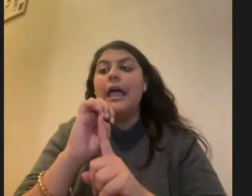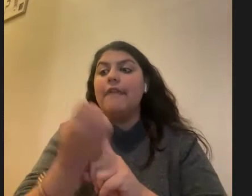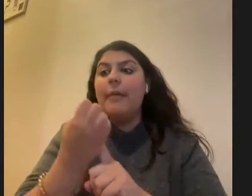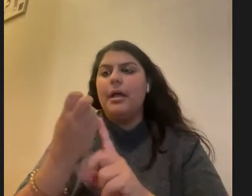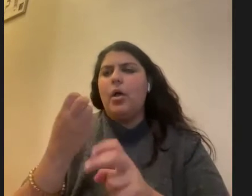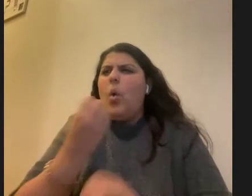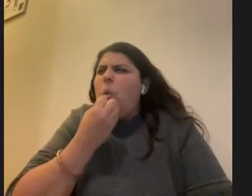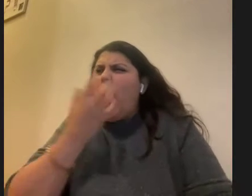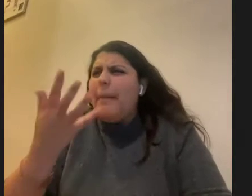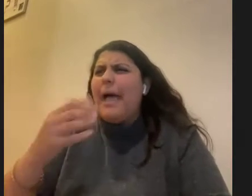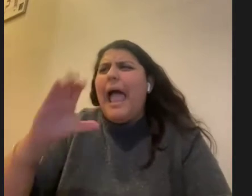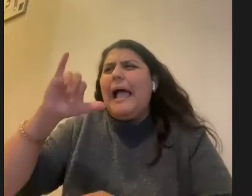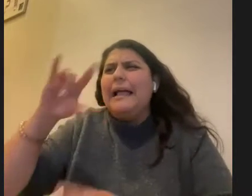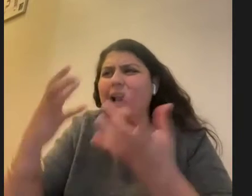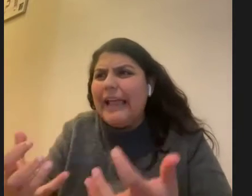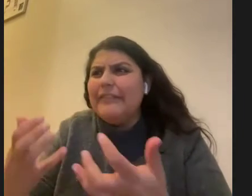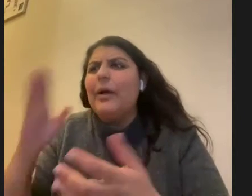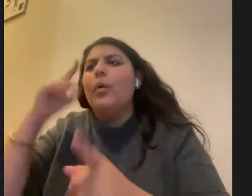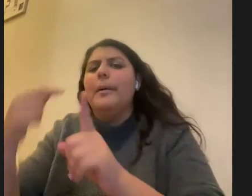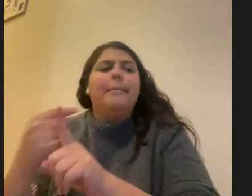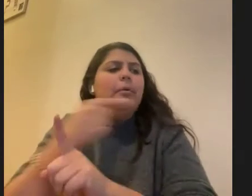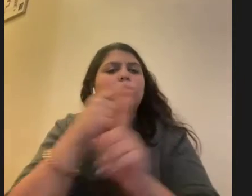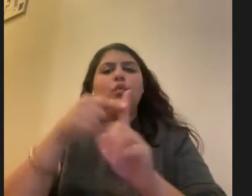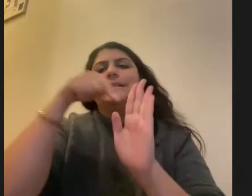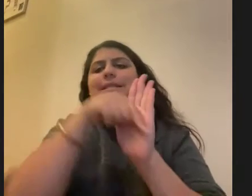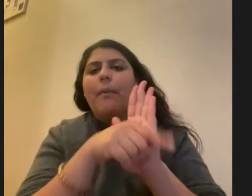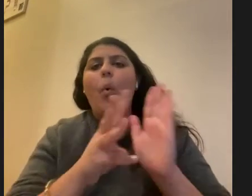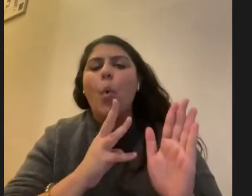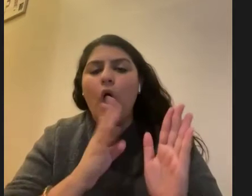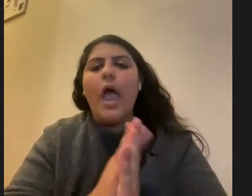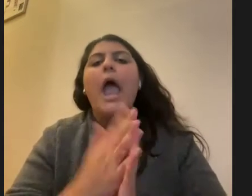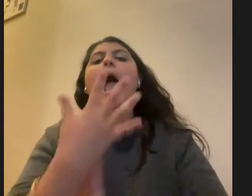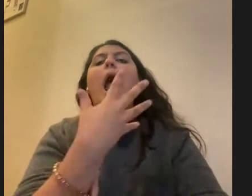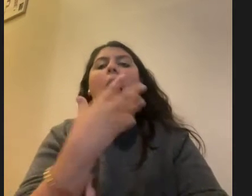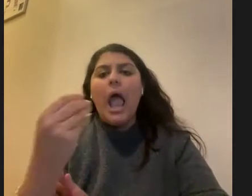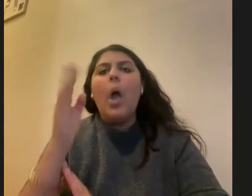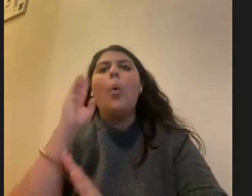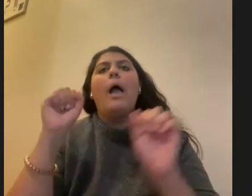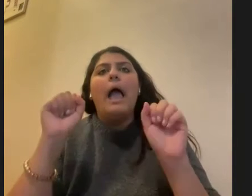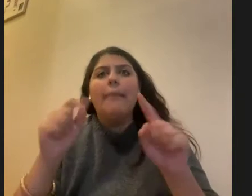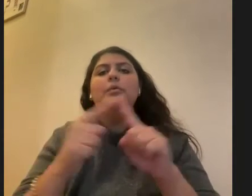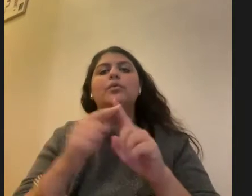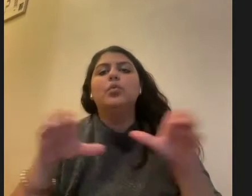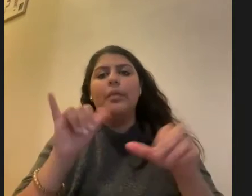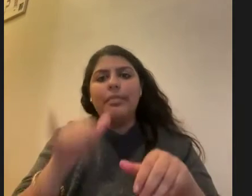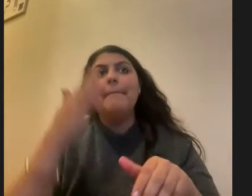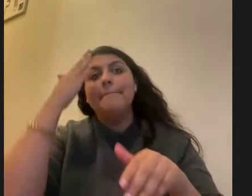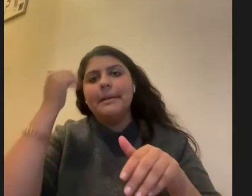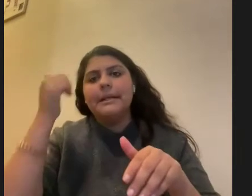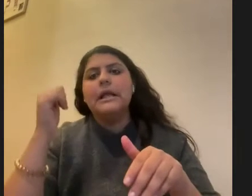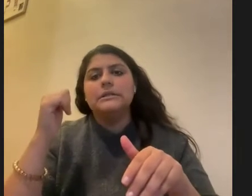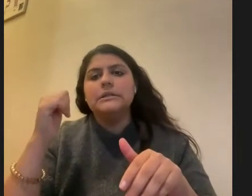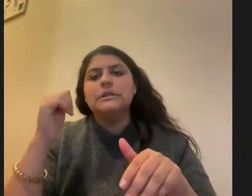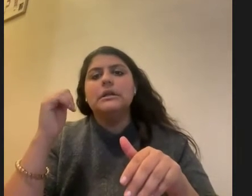they'll just go deep and they'll go into deeper waters, and they'll have the ability to do that, we think, because of RNA editing.